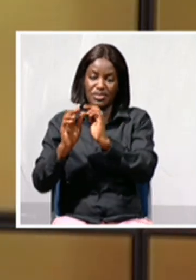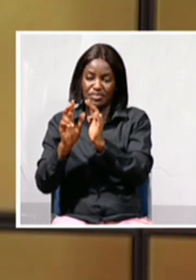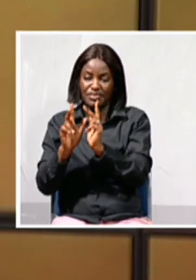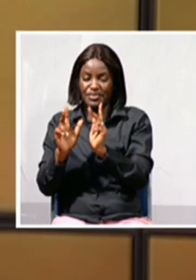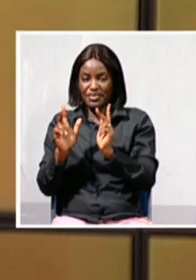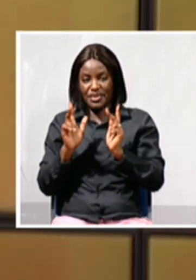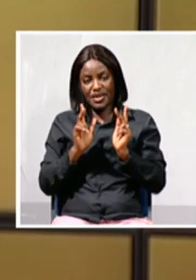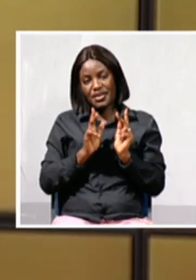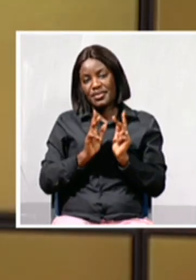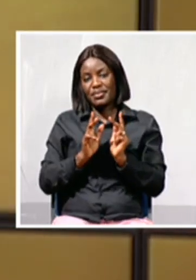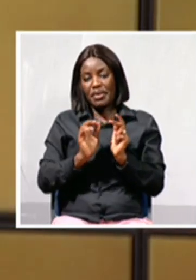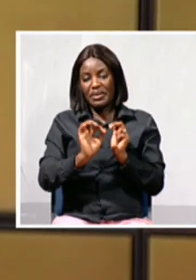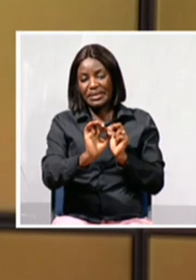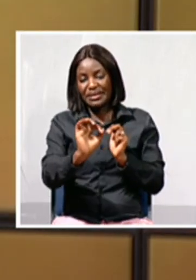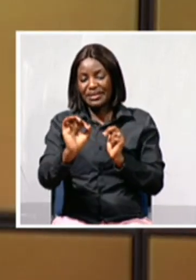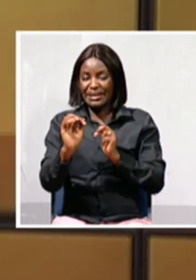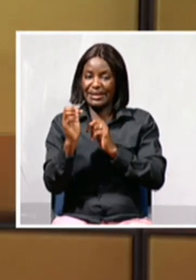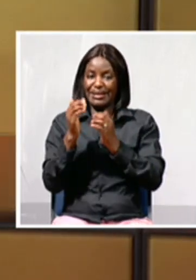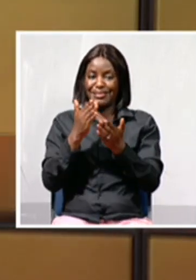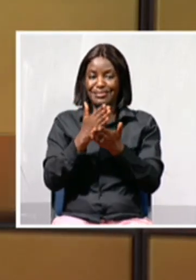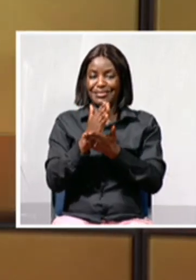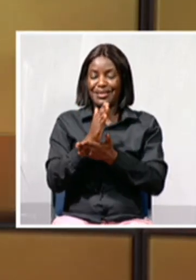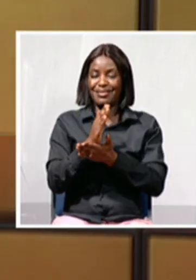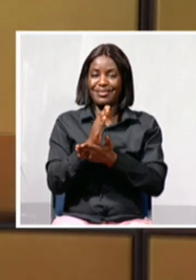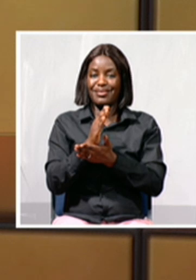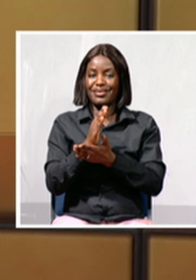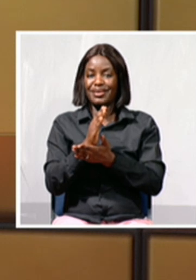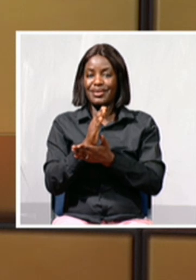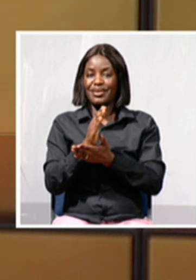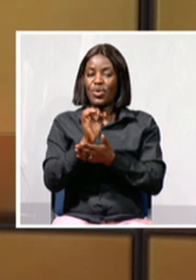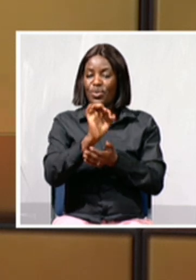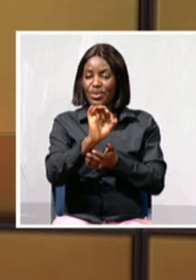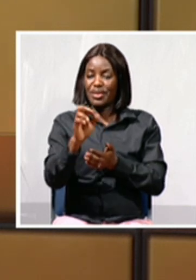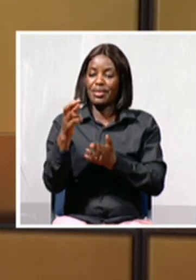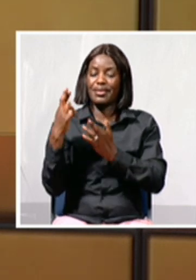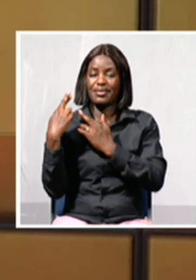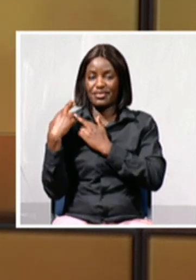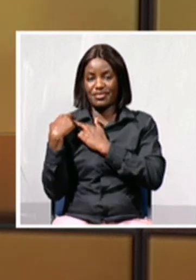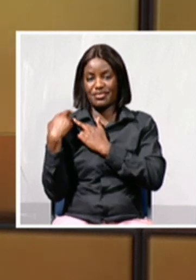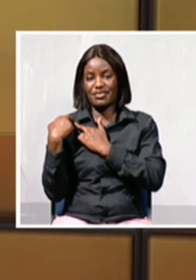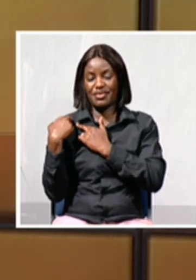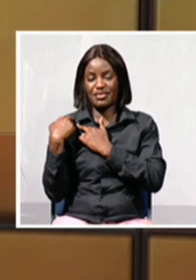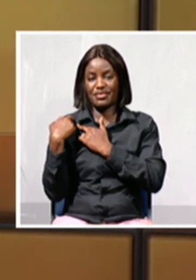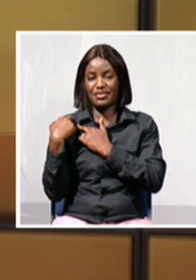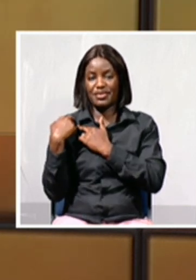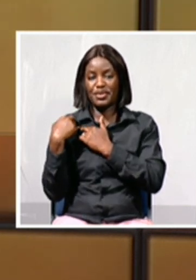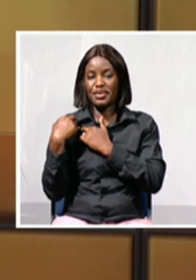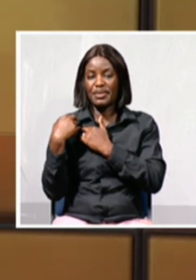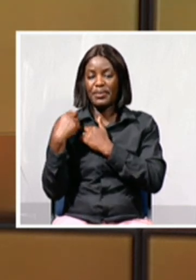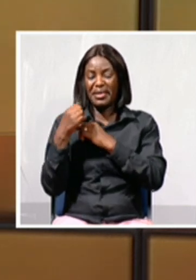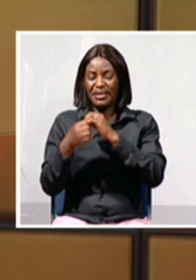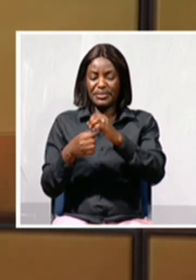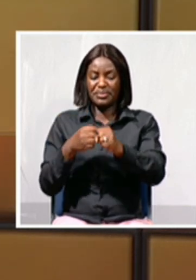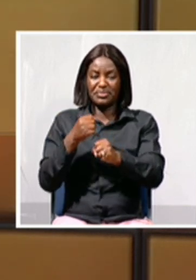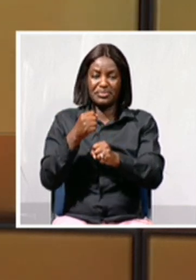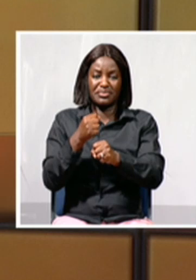education in the year 2022, which then is a continuous exercise that